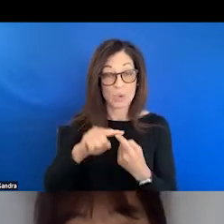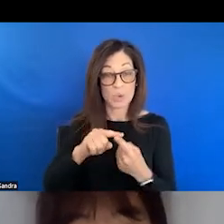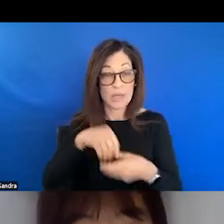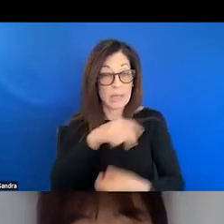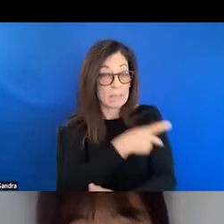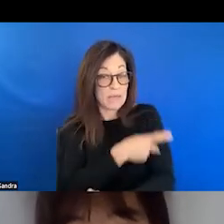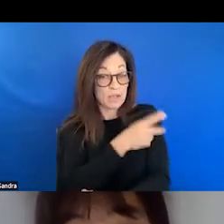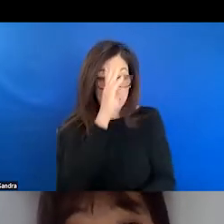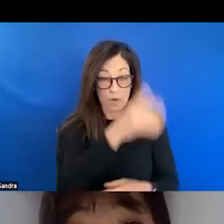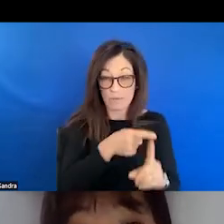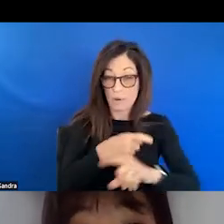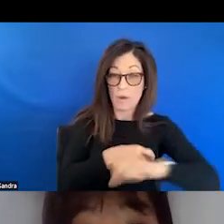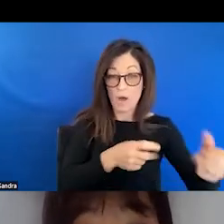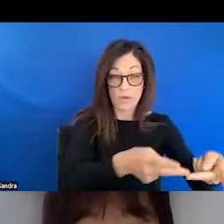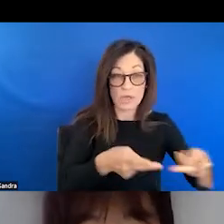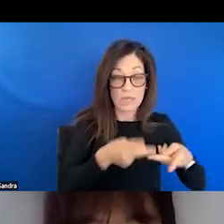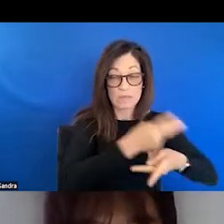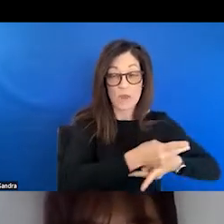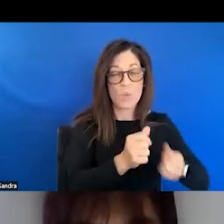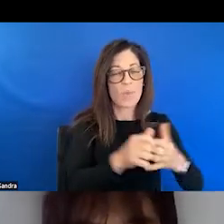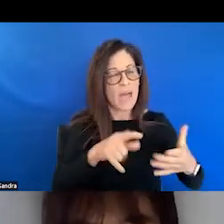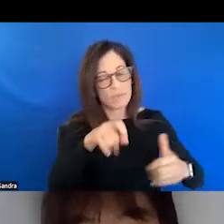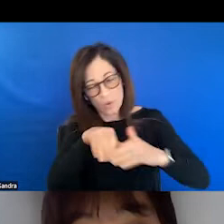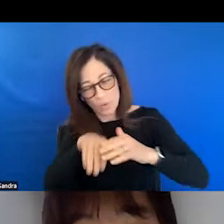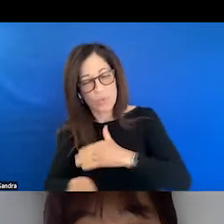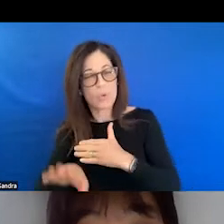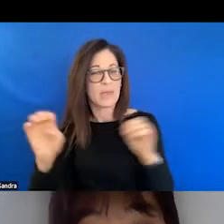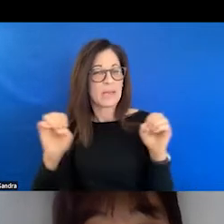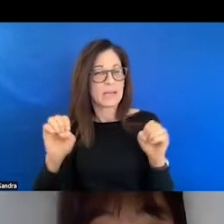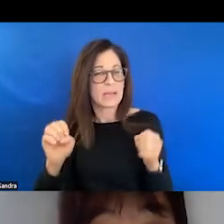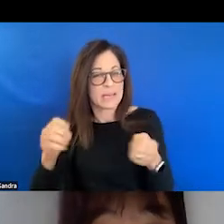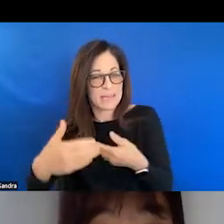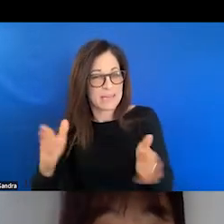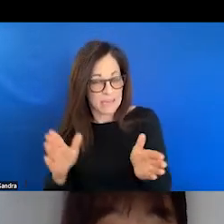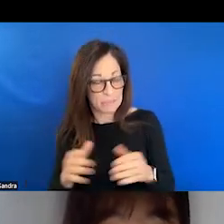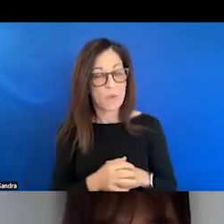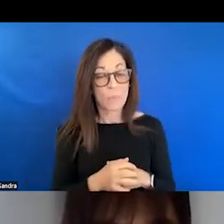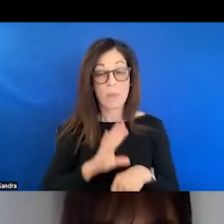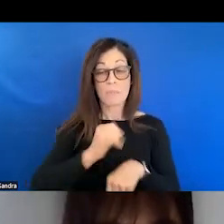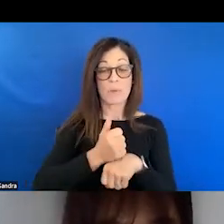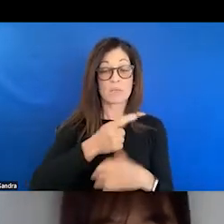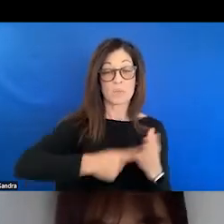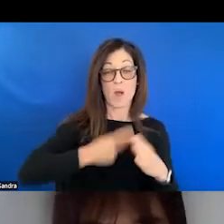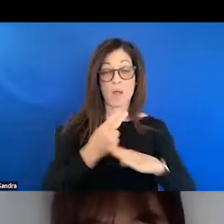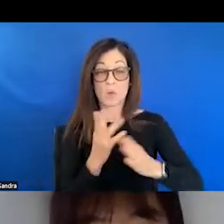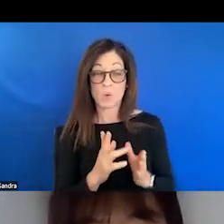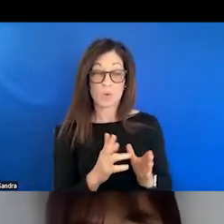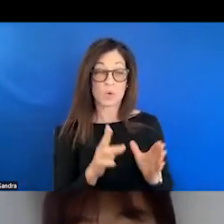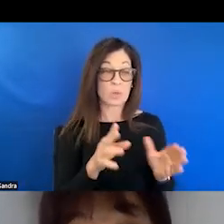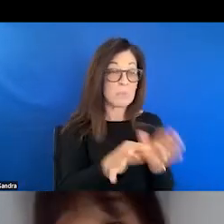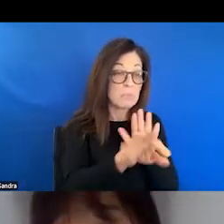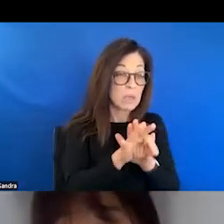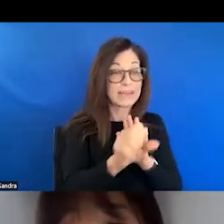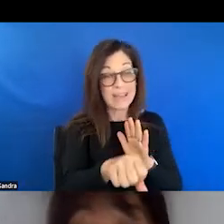from other sites of care without needing to go through the ED. So based on whether the user chooses yes or no,